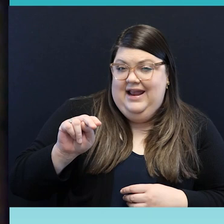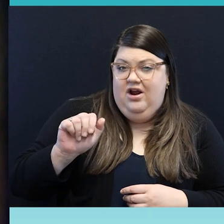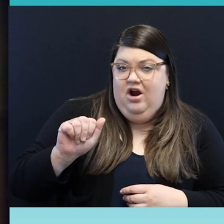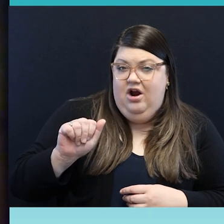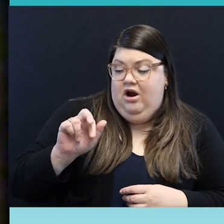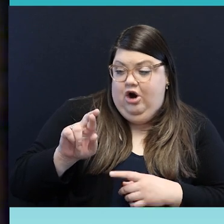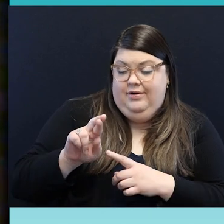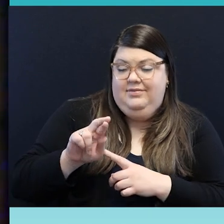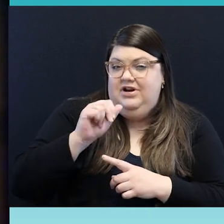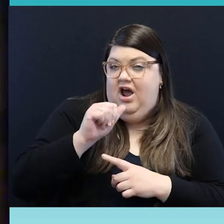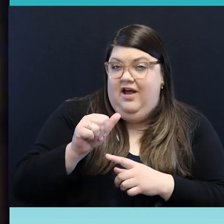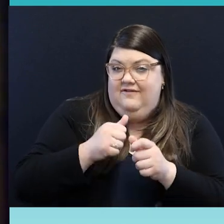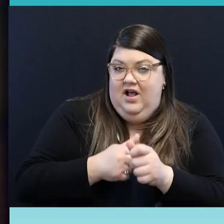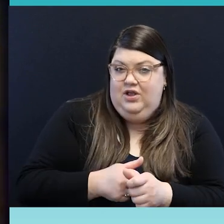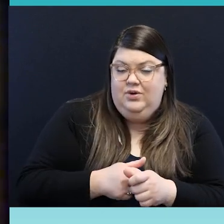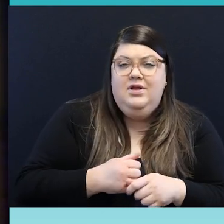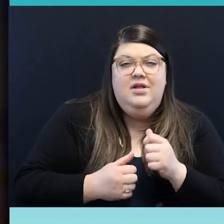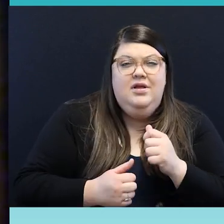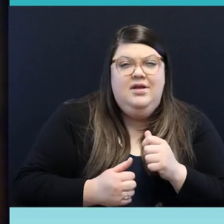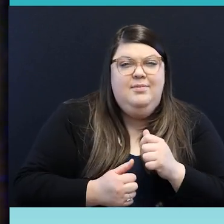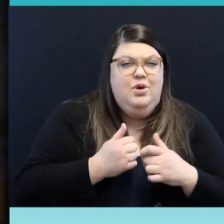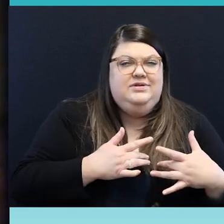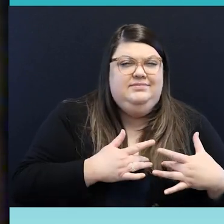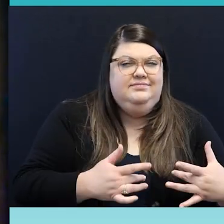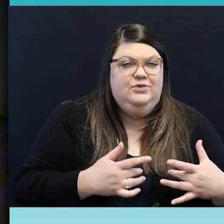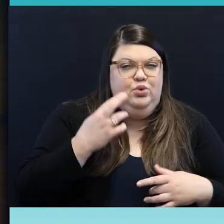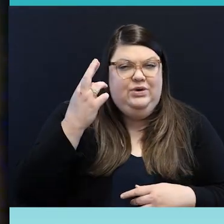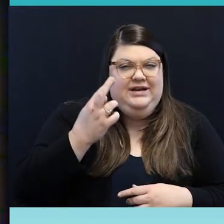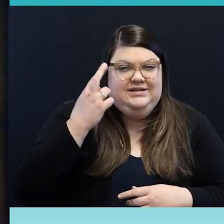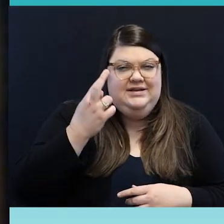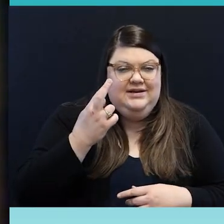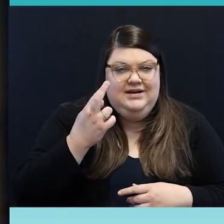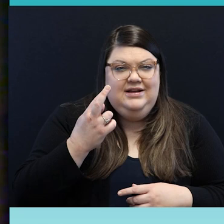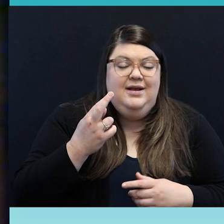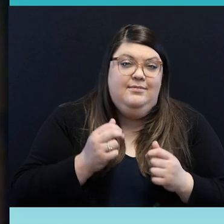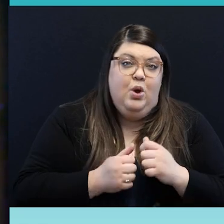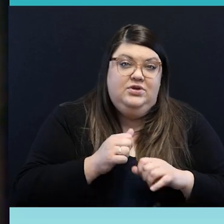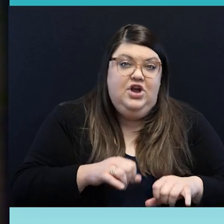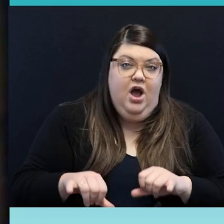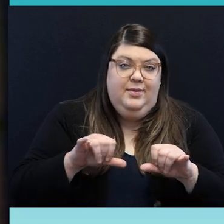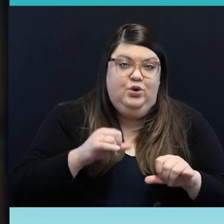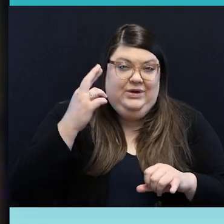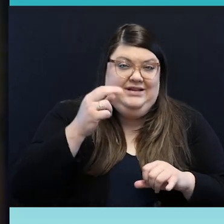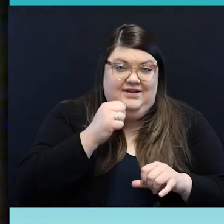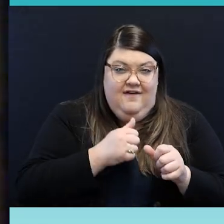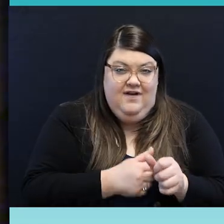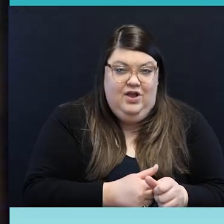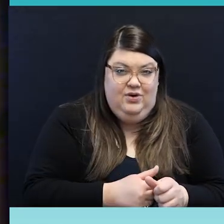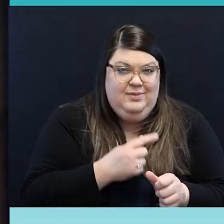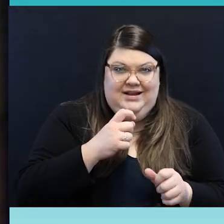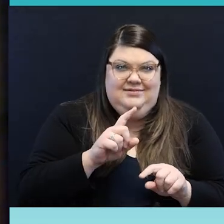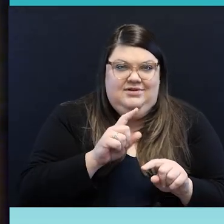the most practical reason and probably the most common reason would be that they are not